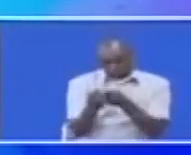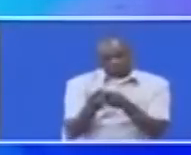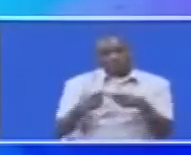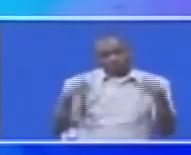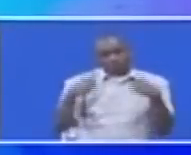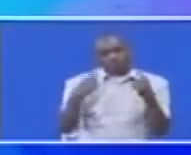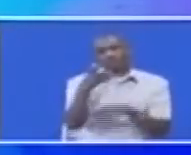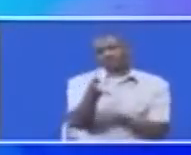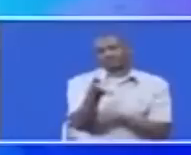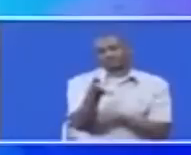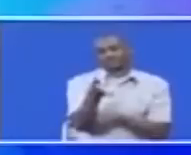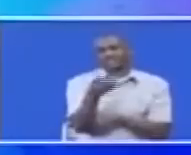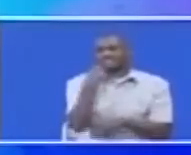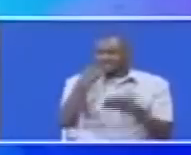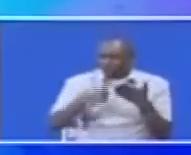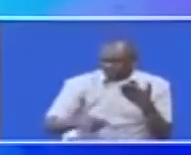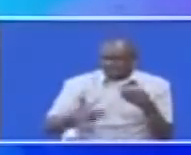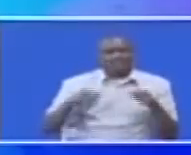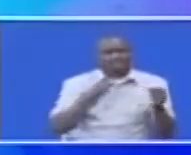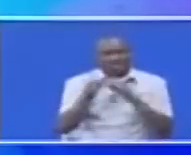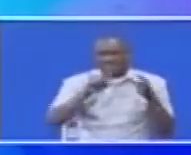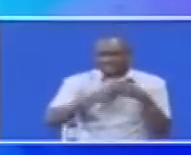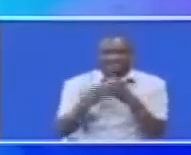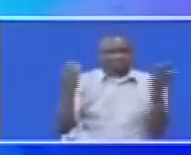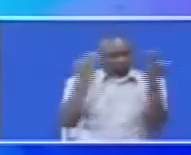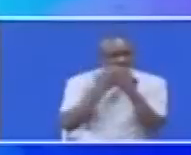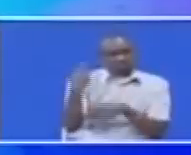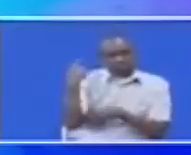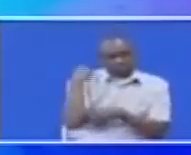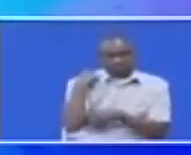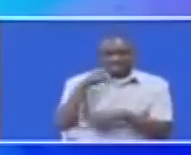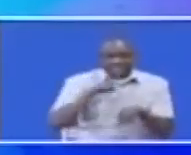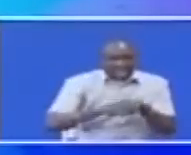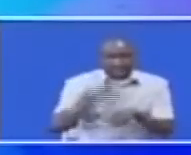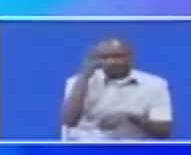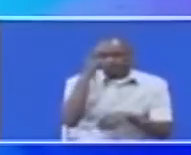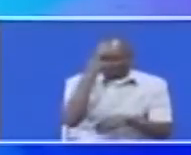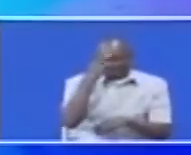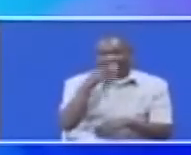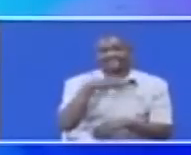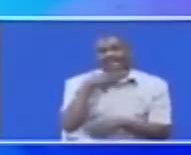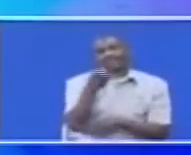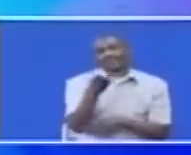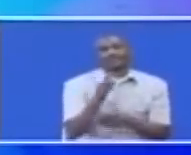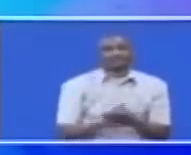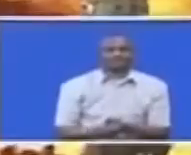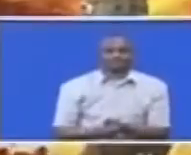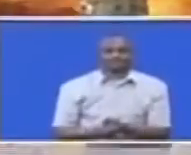cattle rustling. It is reported the violence that began last night was occasioned by the killing of two Maasai herders.